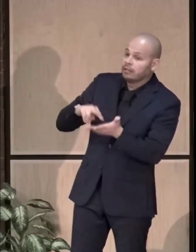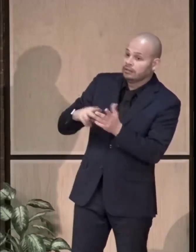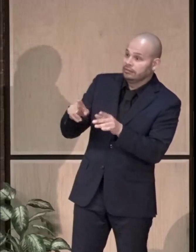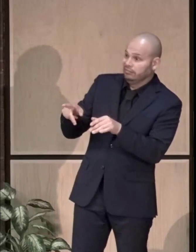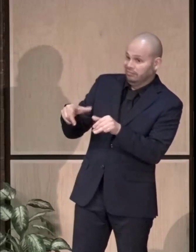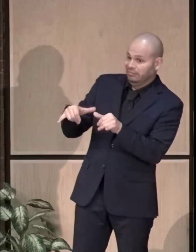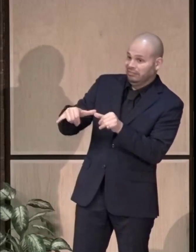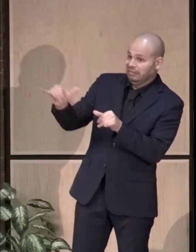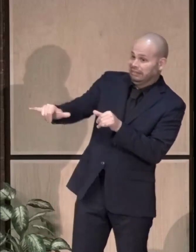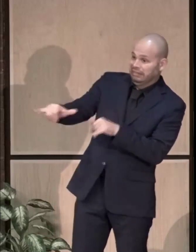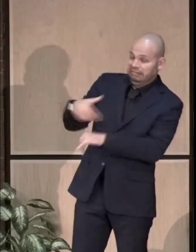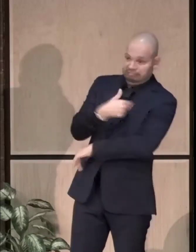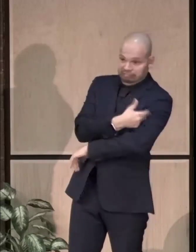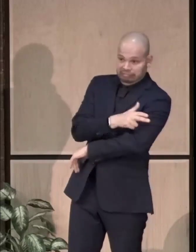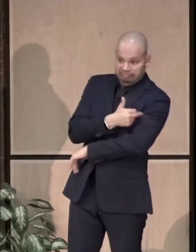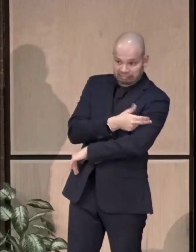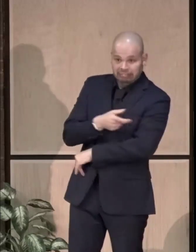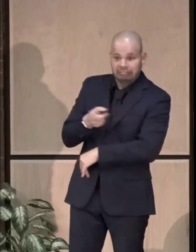participating in this